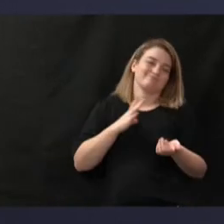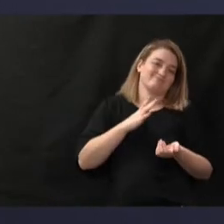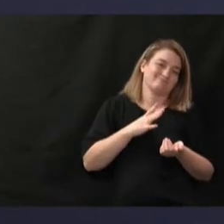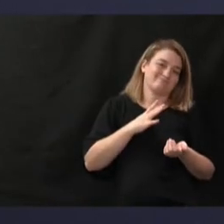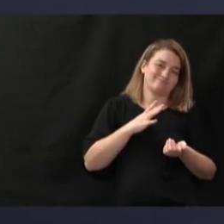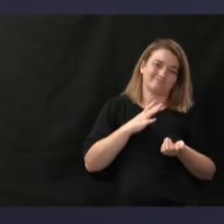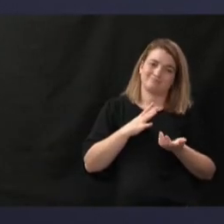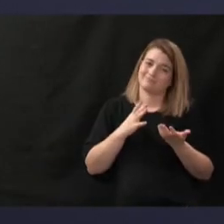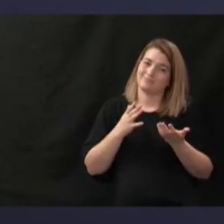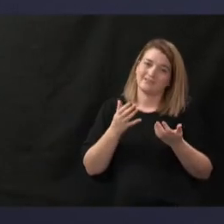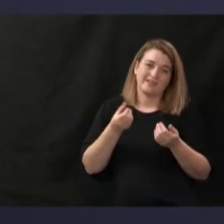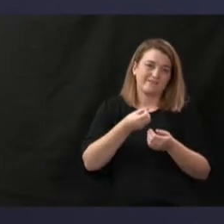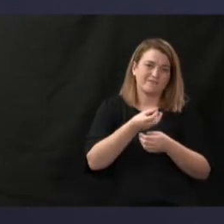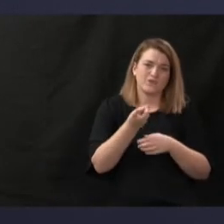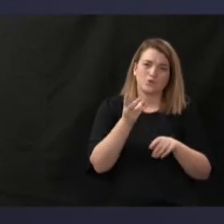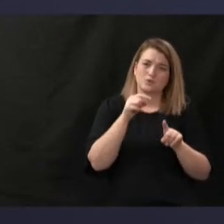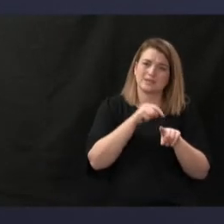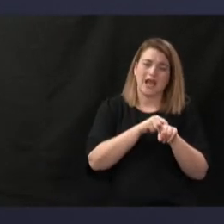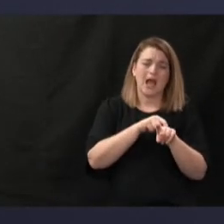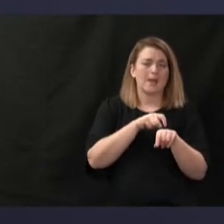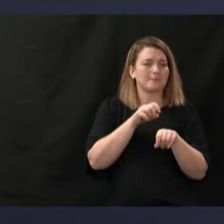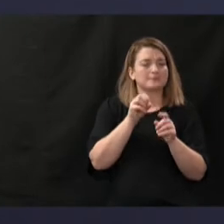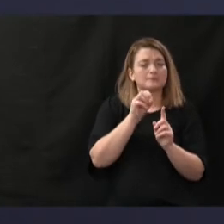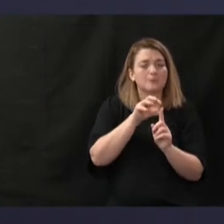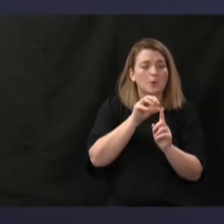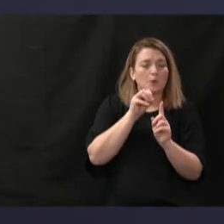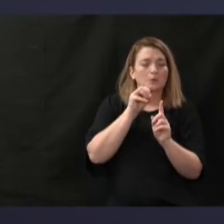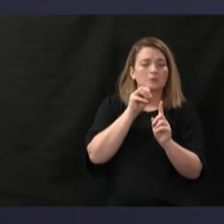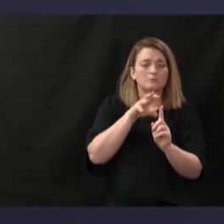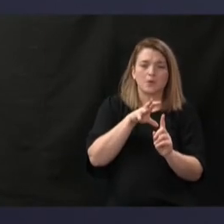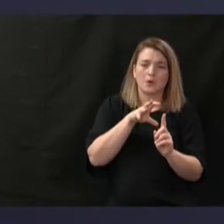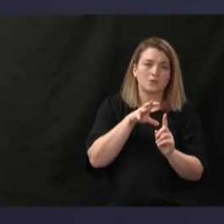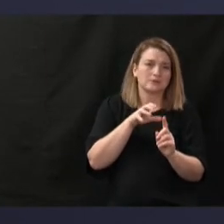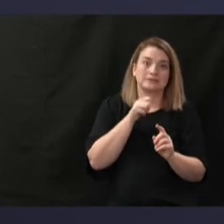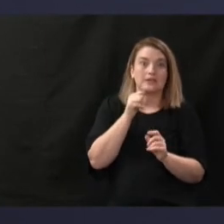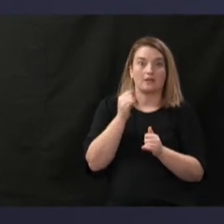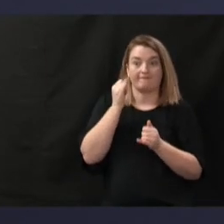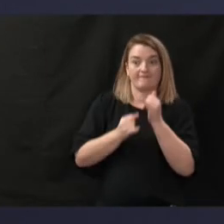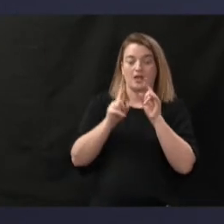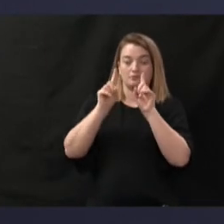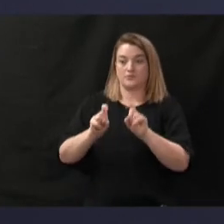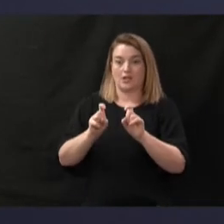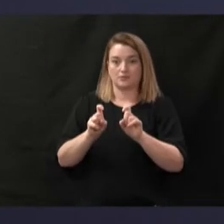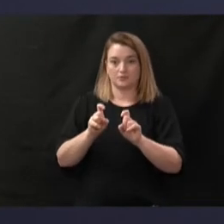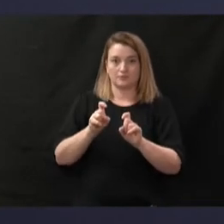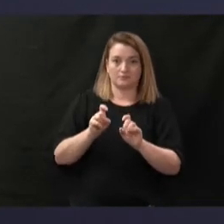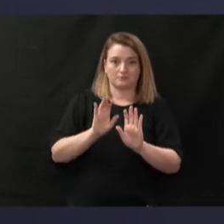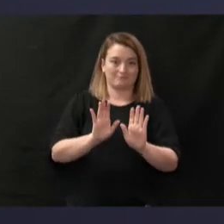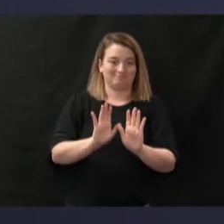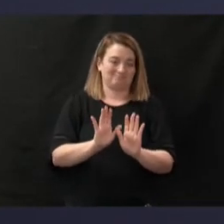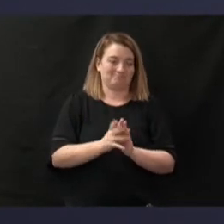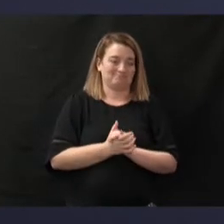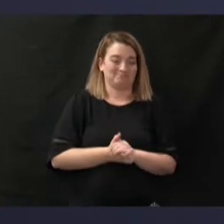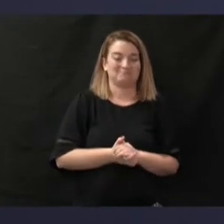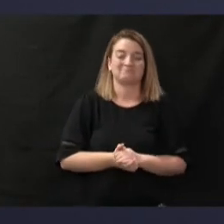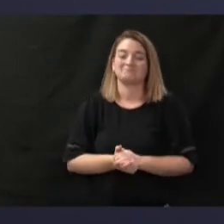so you can show it again. It's not like a final test or anything. Okay.